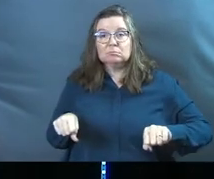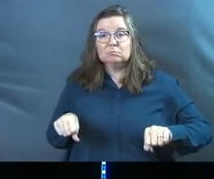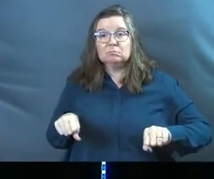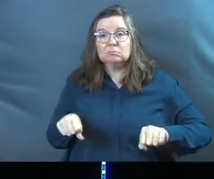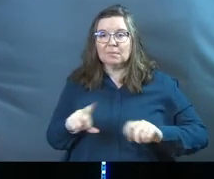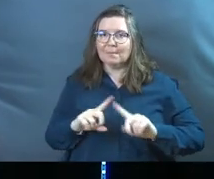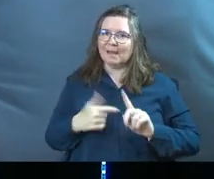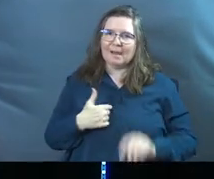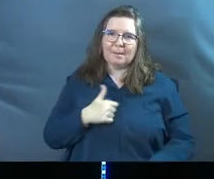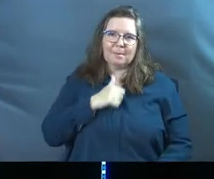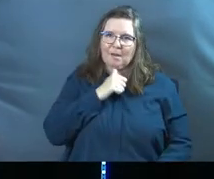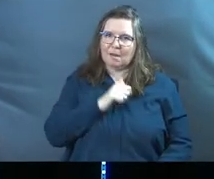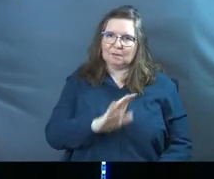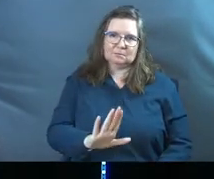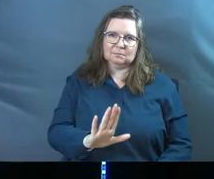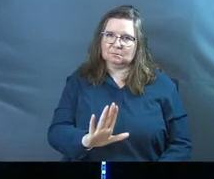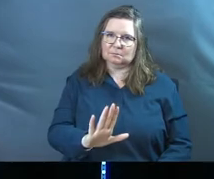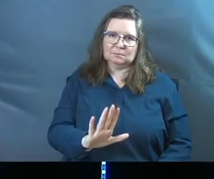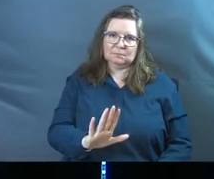But